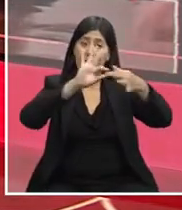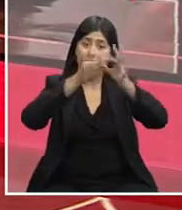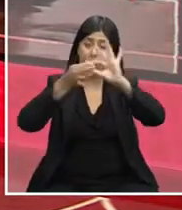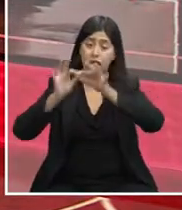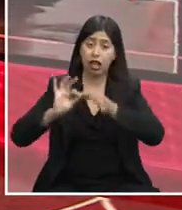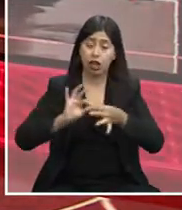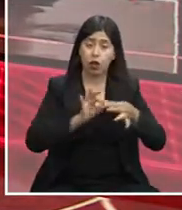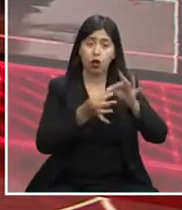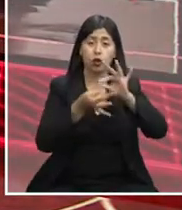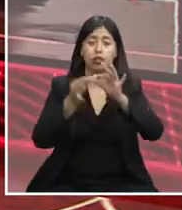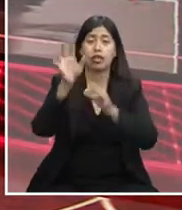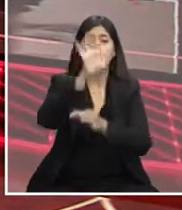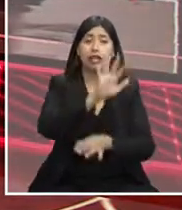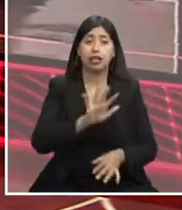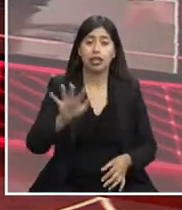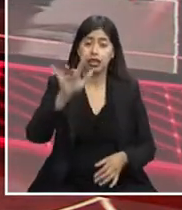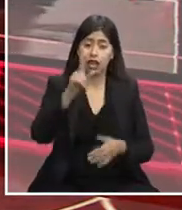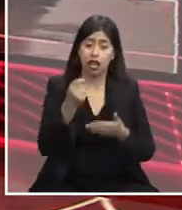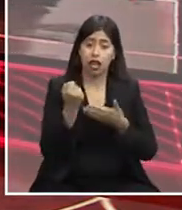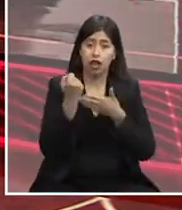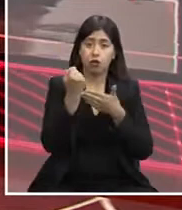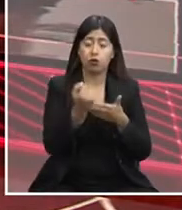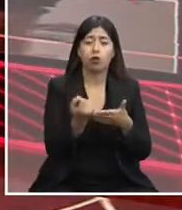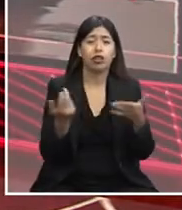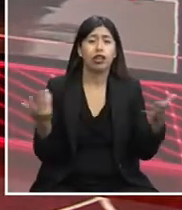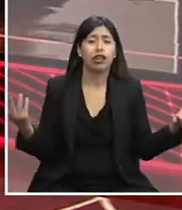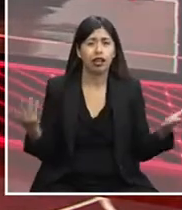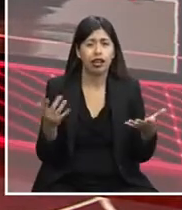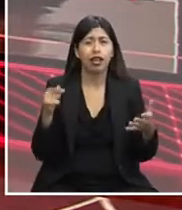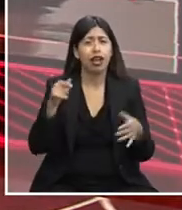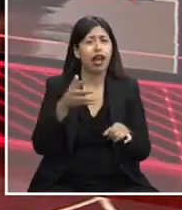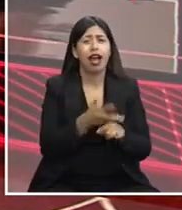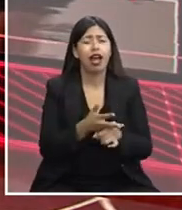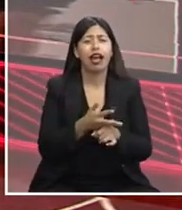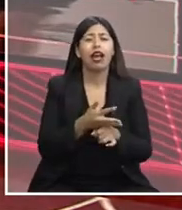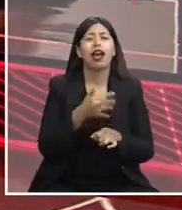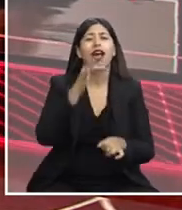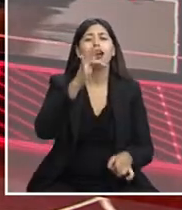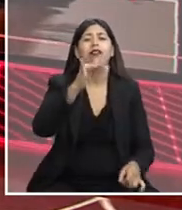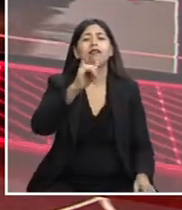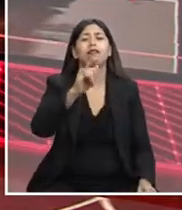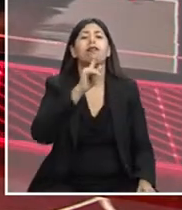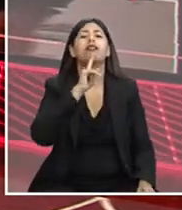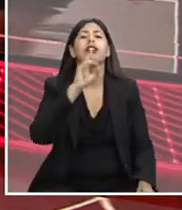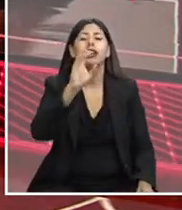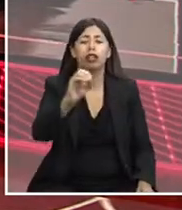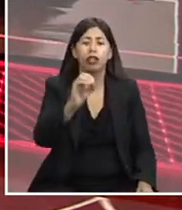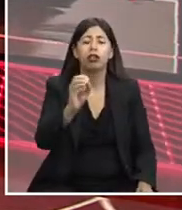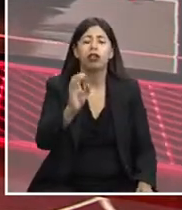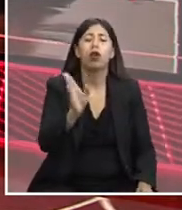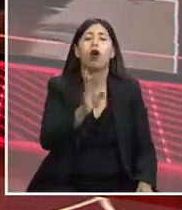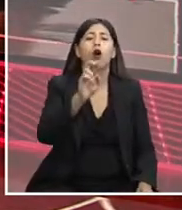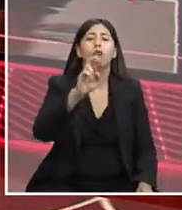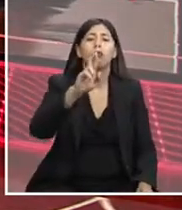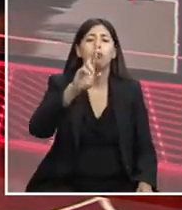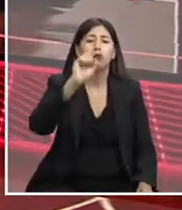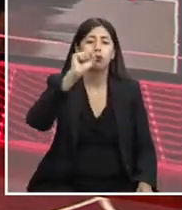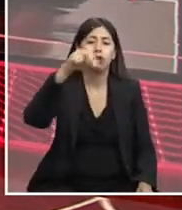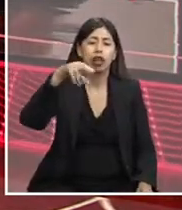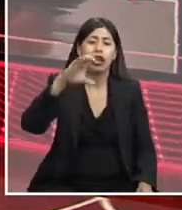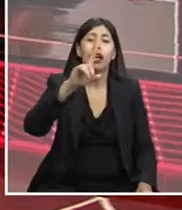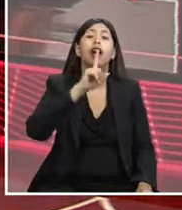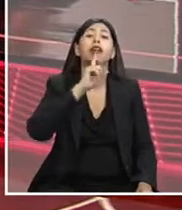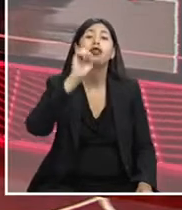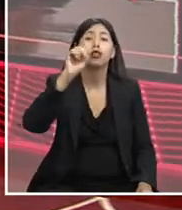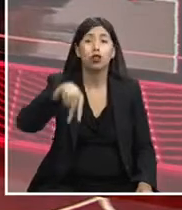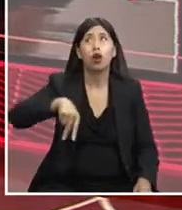the phytoplankton. And they use light to take carbon dioxide out of the atmosphere to grow, and then larger things eat them, all the